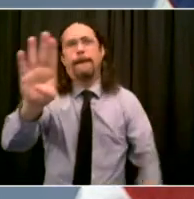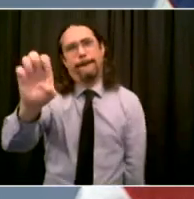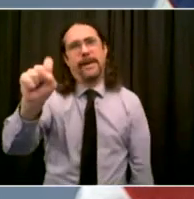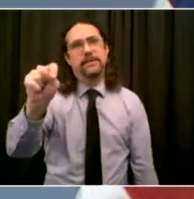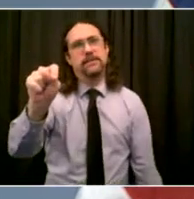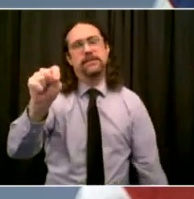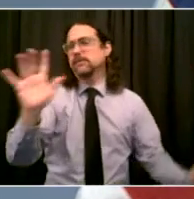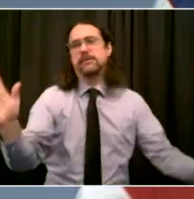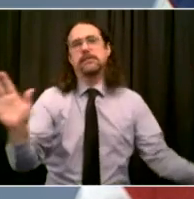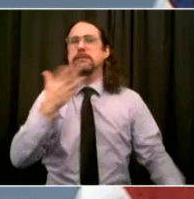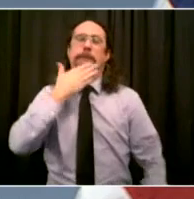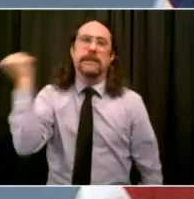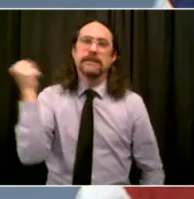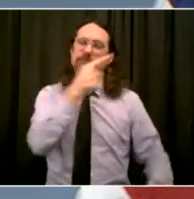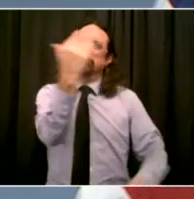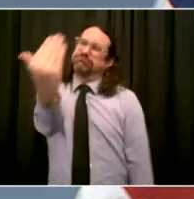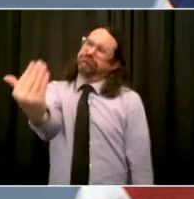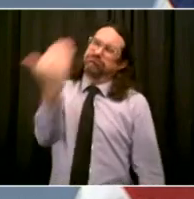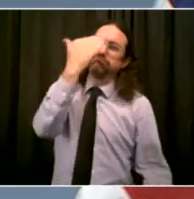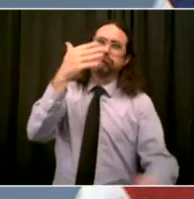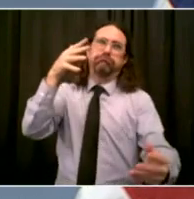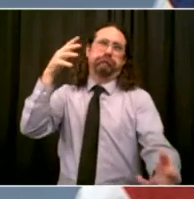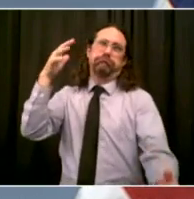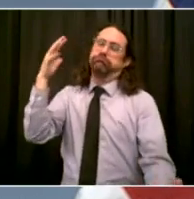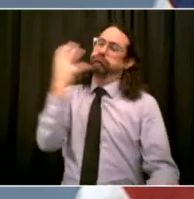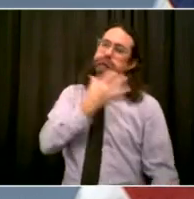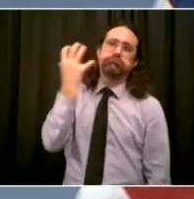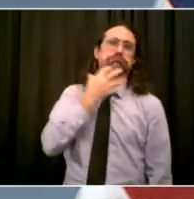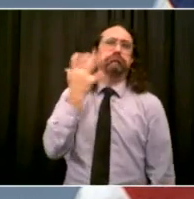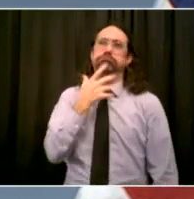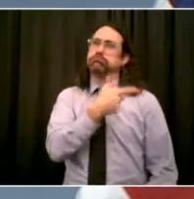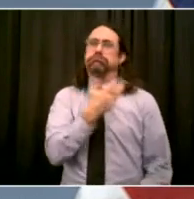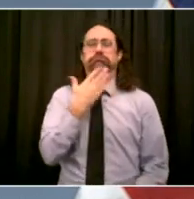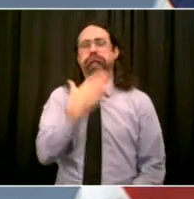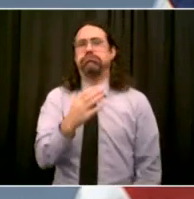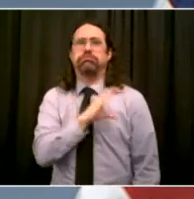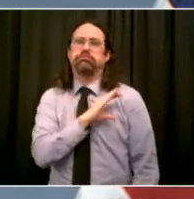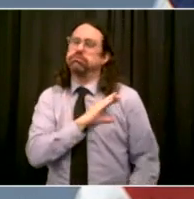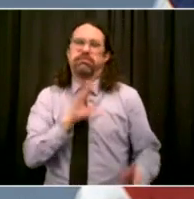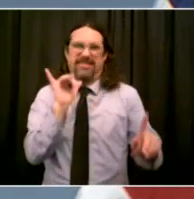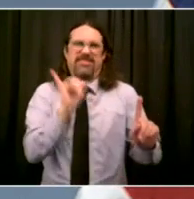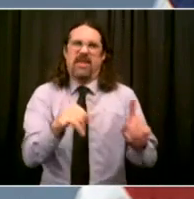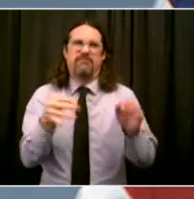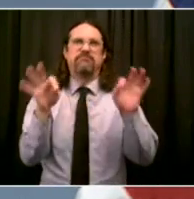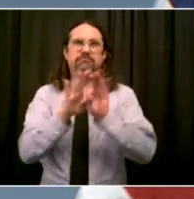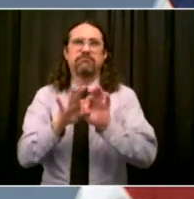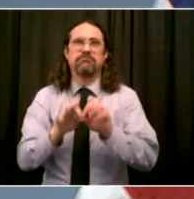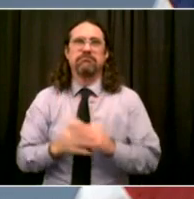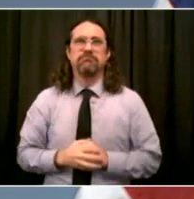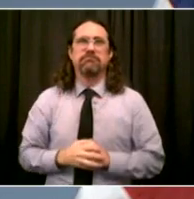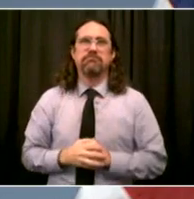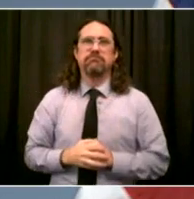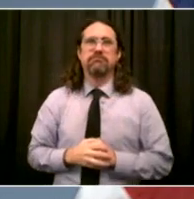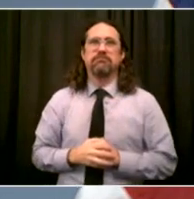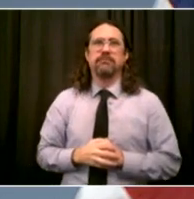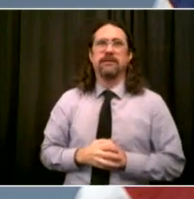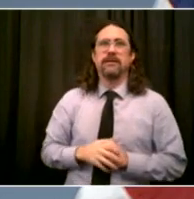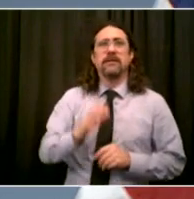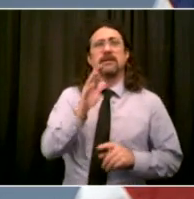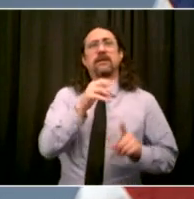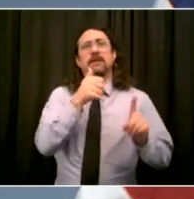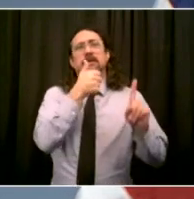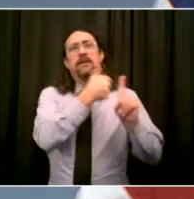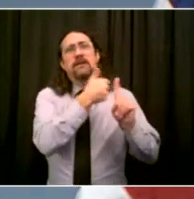jobs. She's been a precinct commander, which is the hardest and probably the most rewarding job in the police department. You are